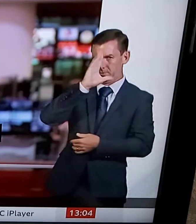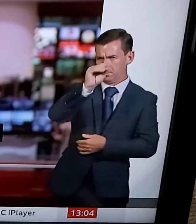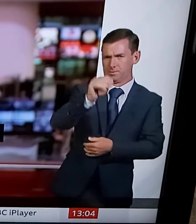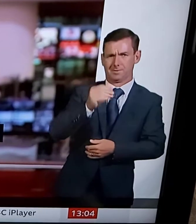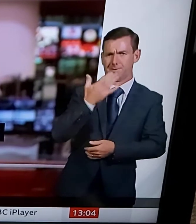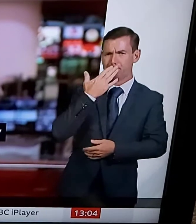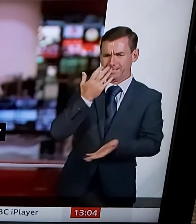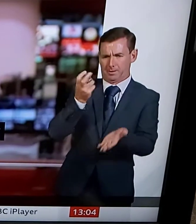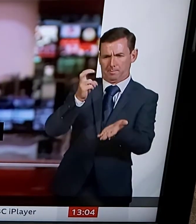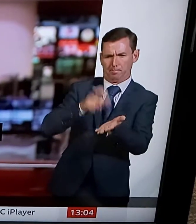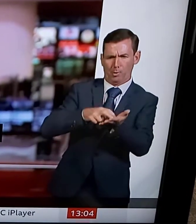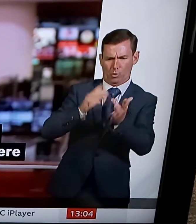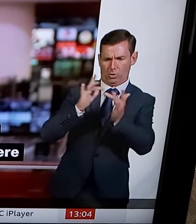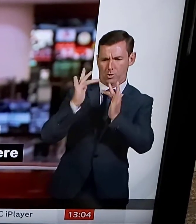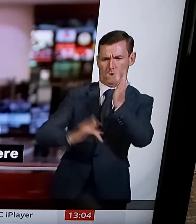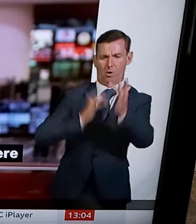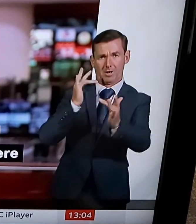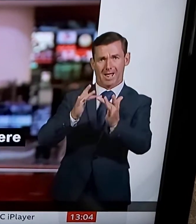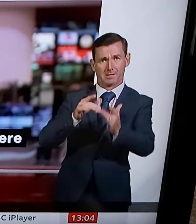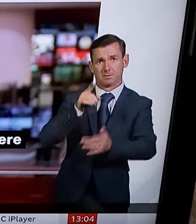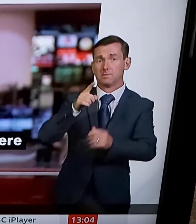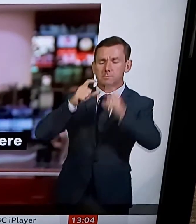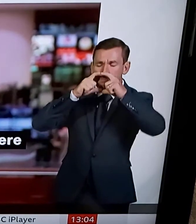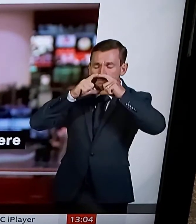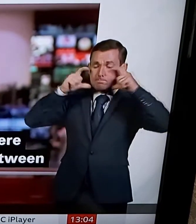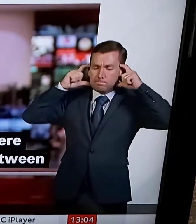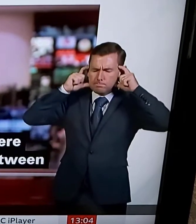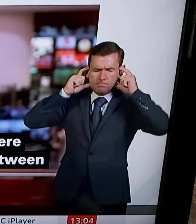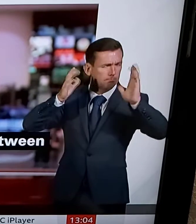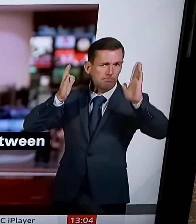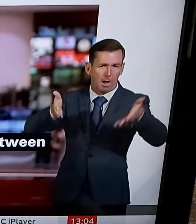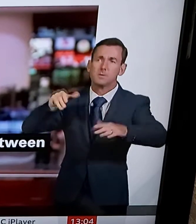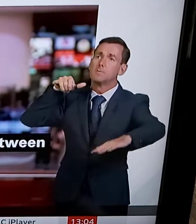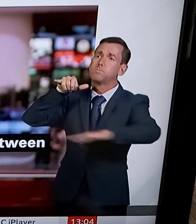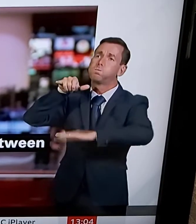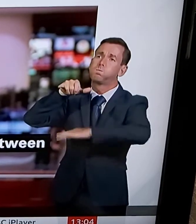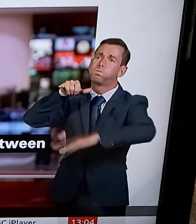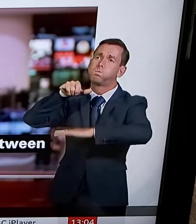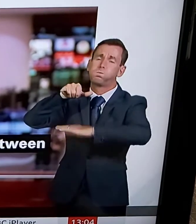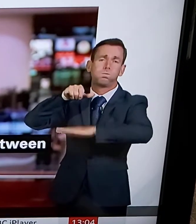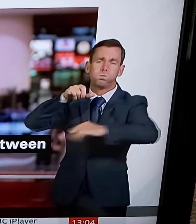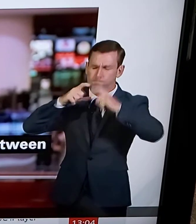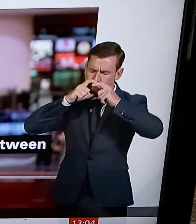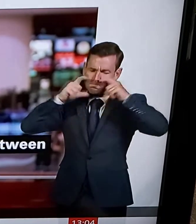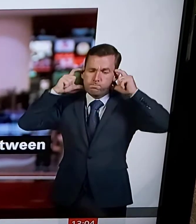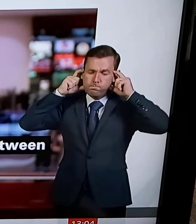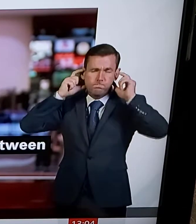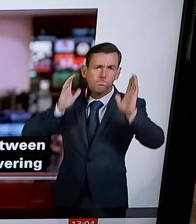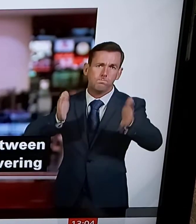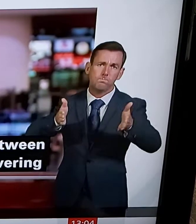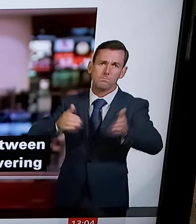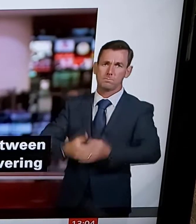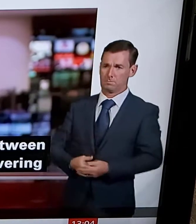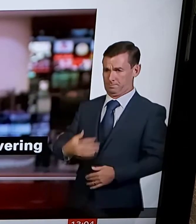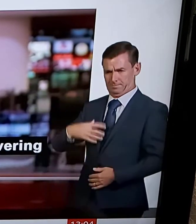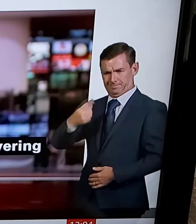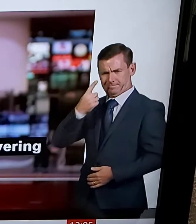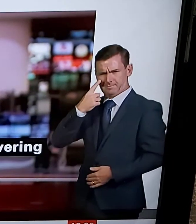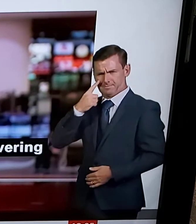South America, the new epicenter of the coronavirus crisis, with all that the worst is yet to come. Brazil has been hardest hit in the region, with